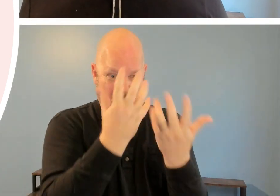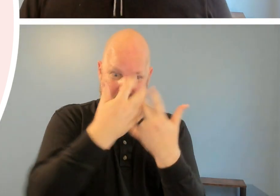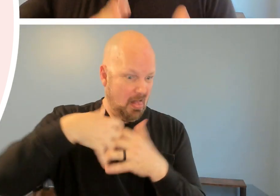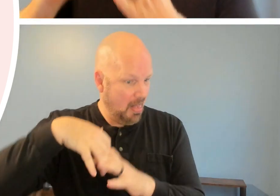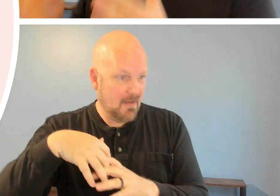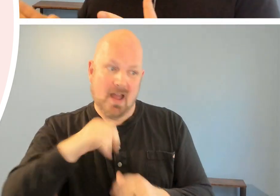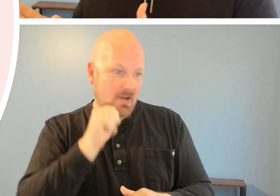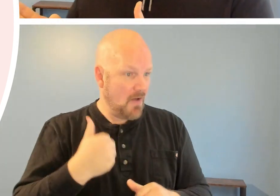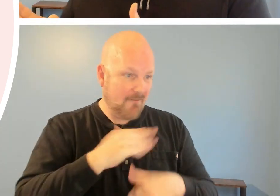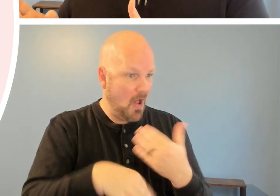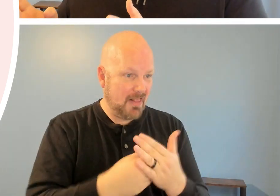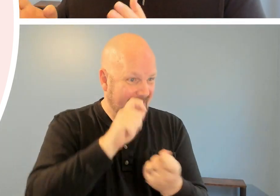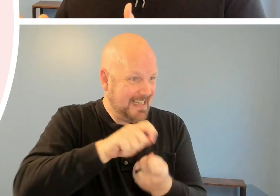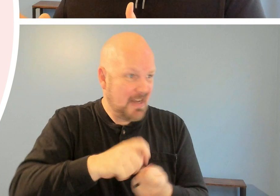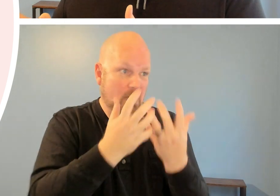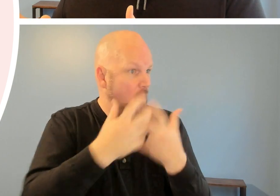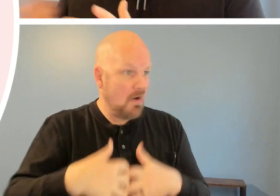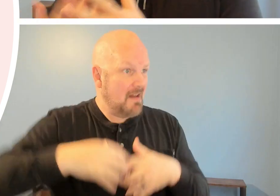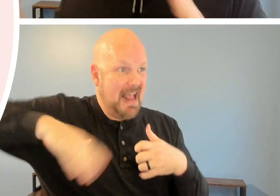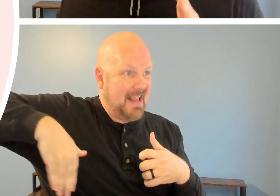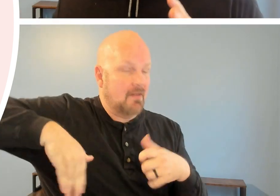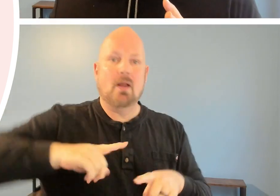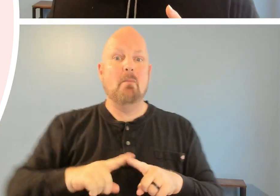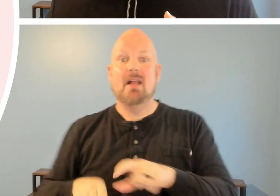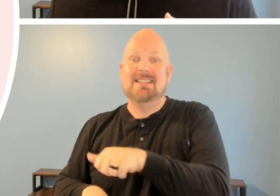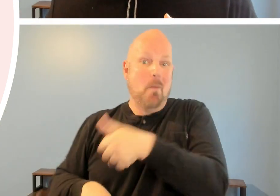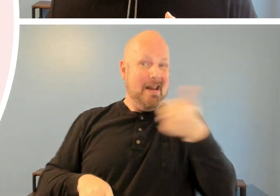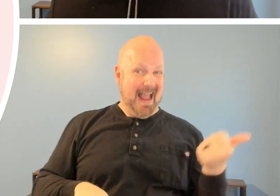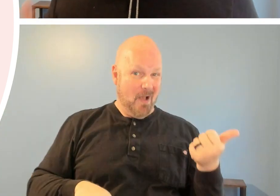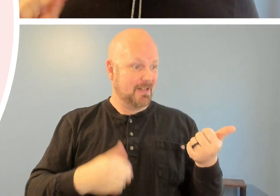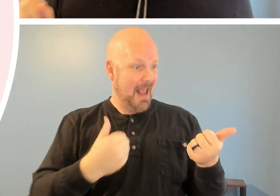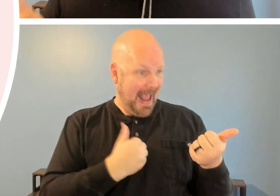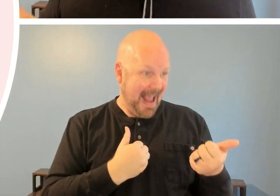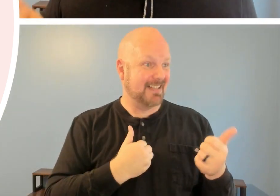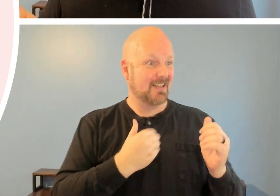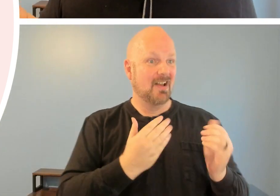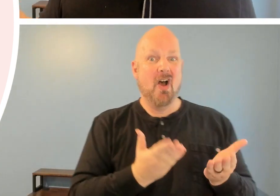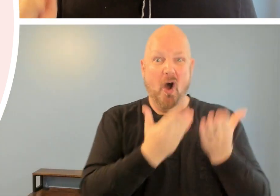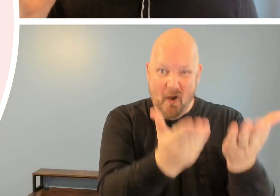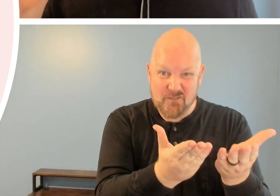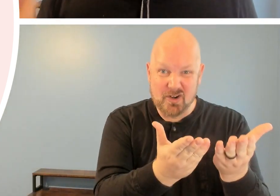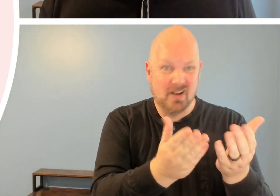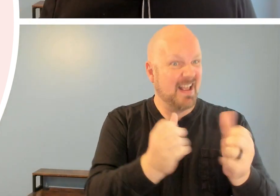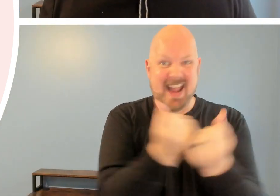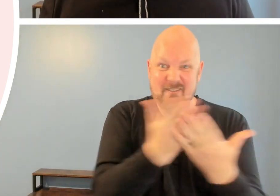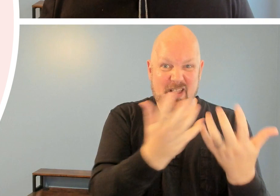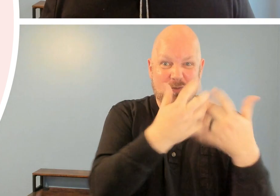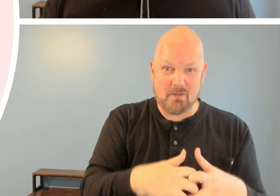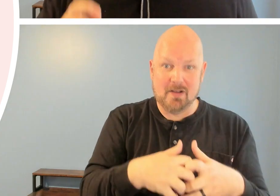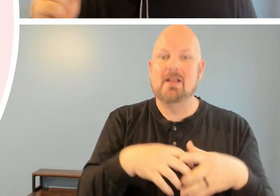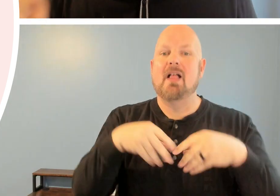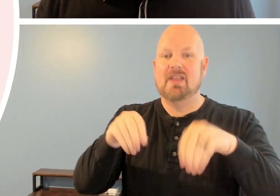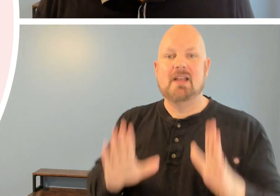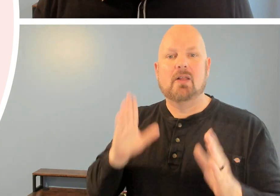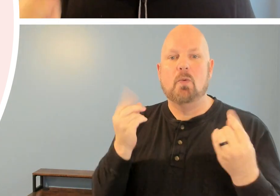right? But another offer does have all of that stuff worked out, they're going to go with the other offer because it's easier for them.